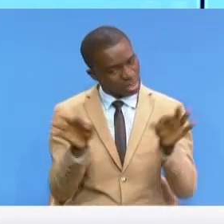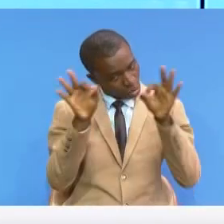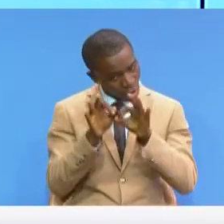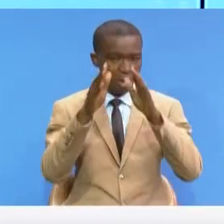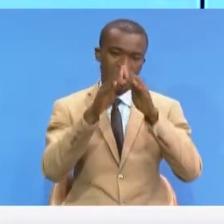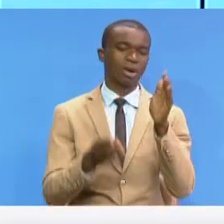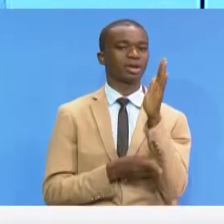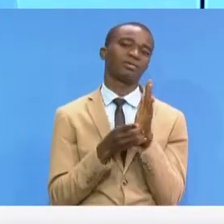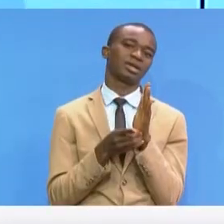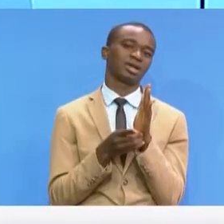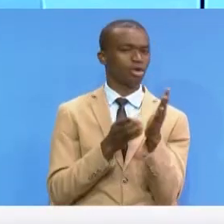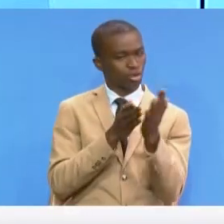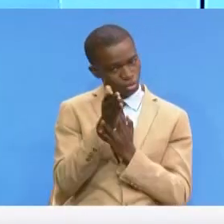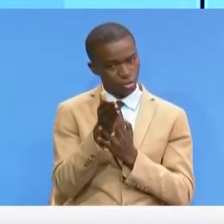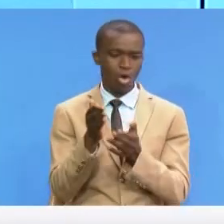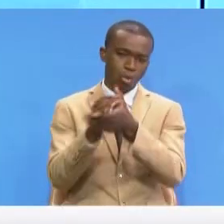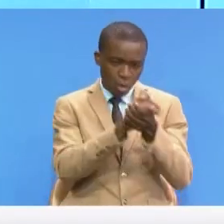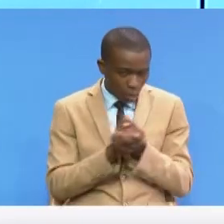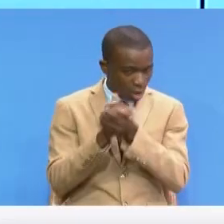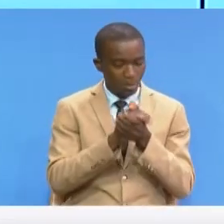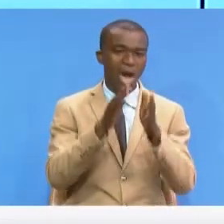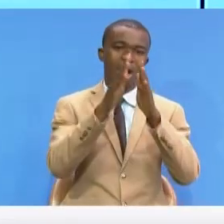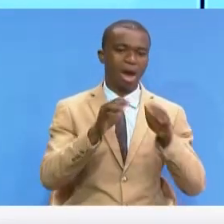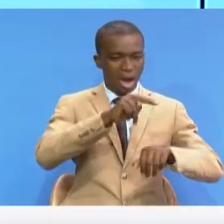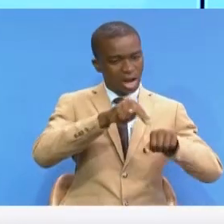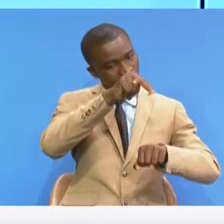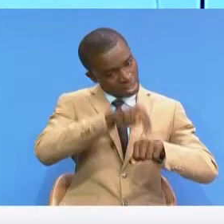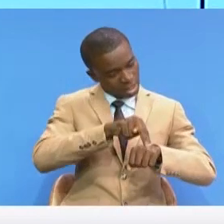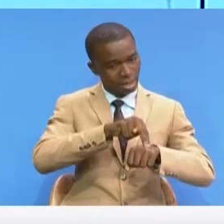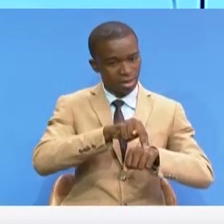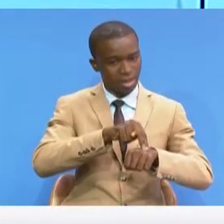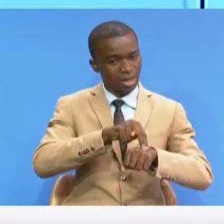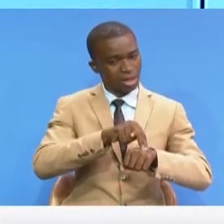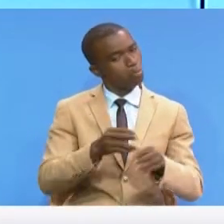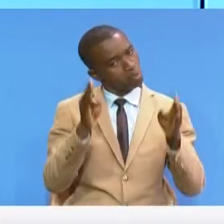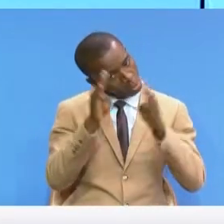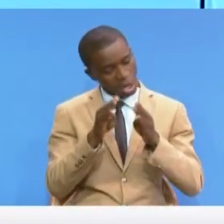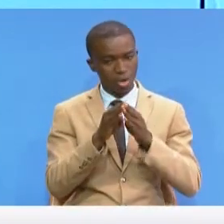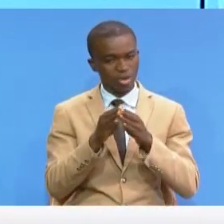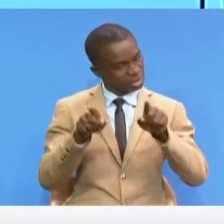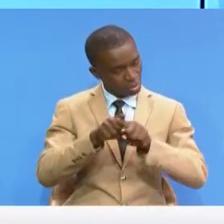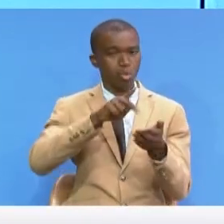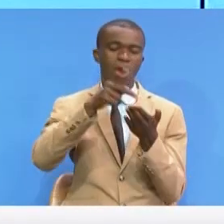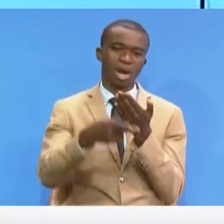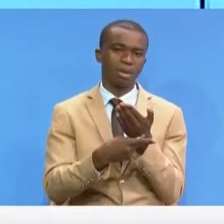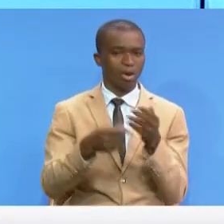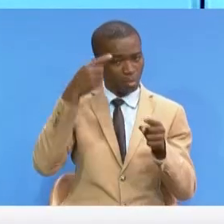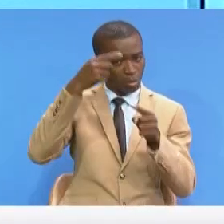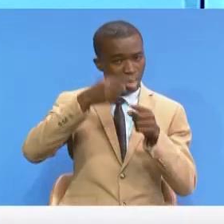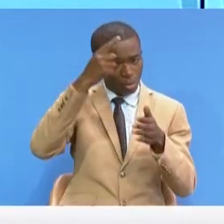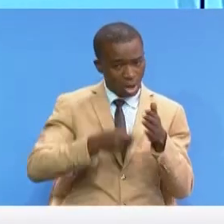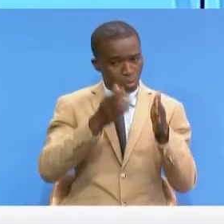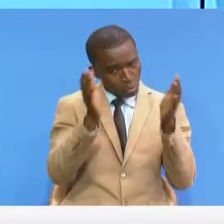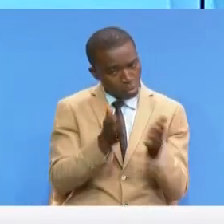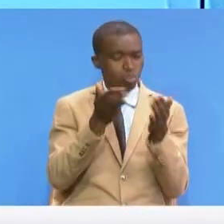housing development through collaboration in Housing National, Housing Fora, and similar events aimed at promoting